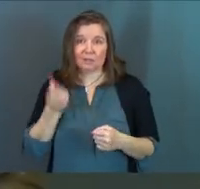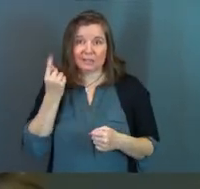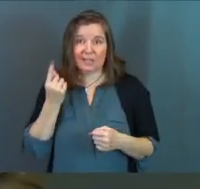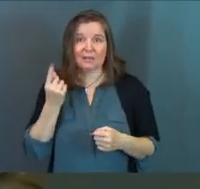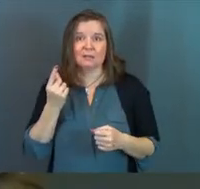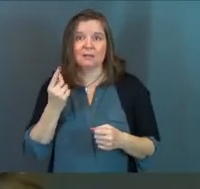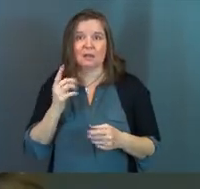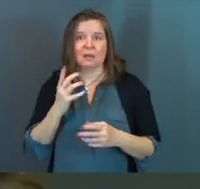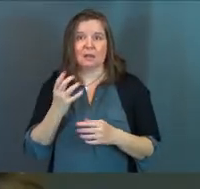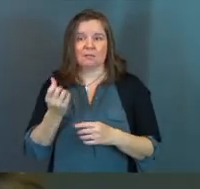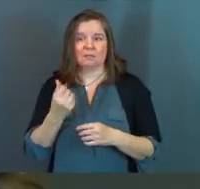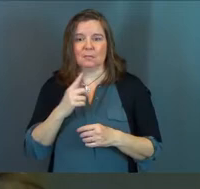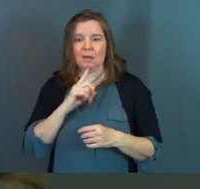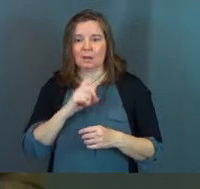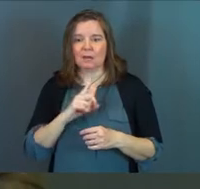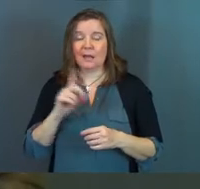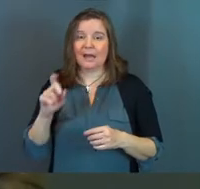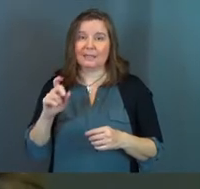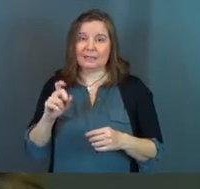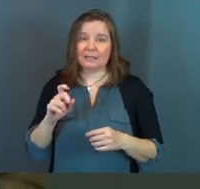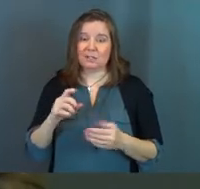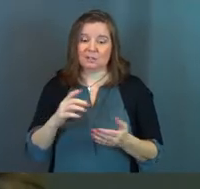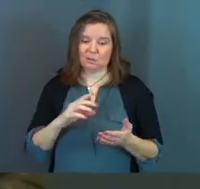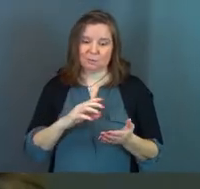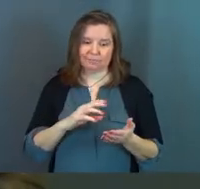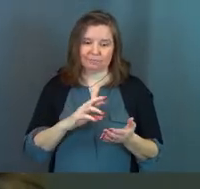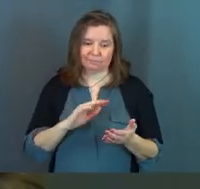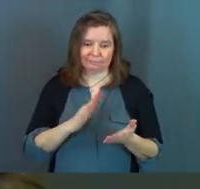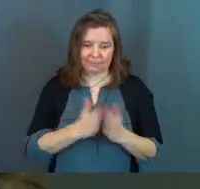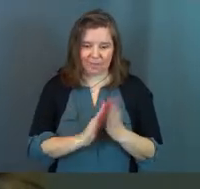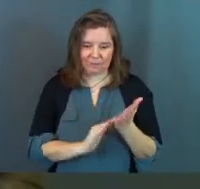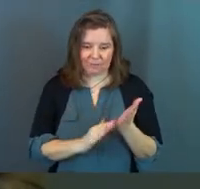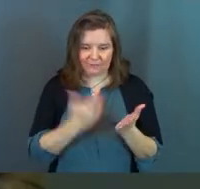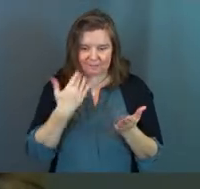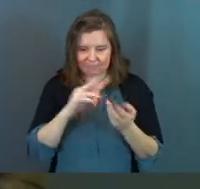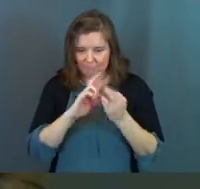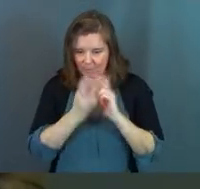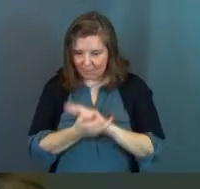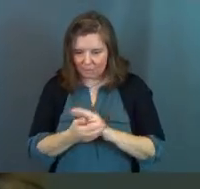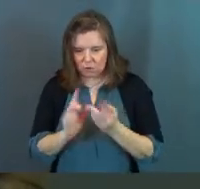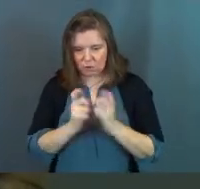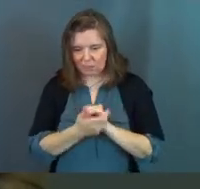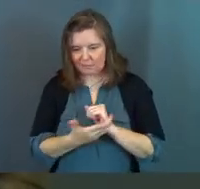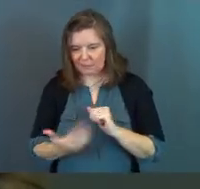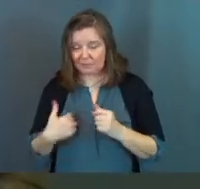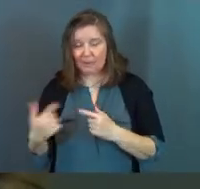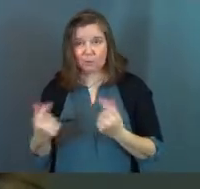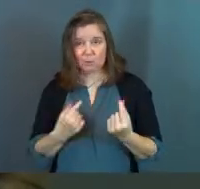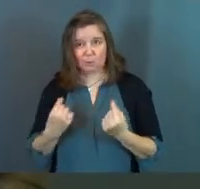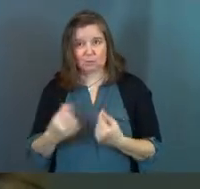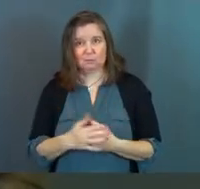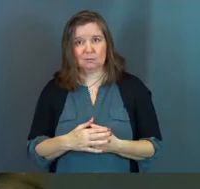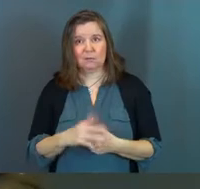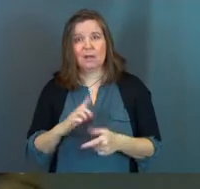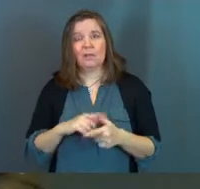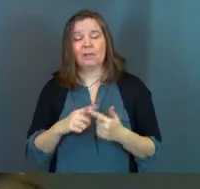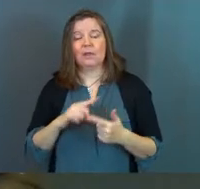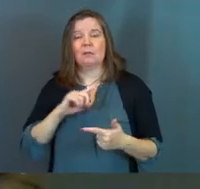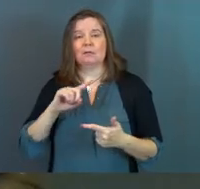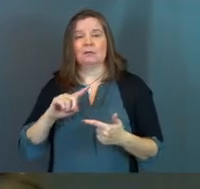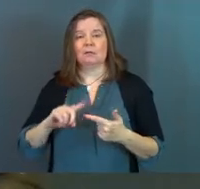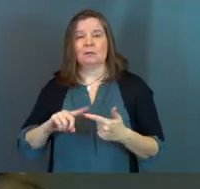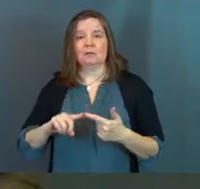understand, kind of got a hold of my heart. I needed to repent of some things, change the way I was doing it. And then we got